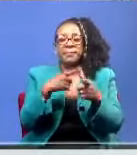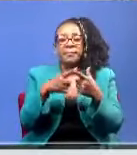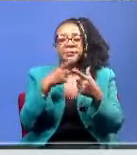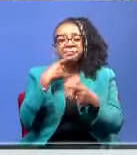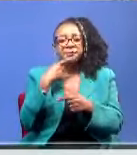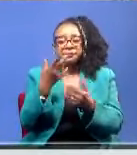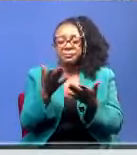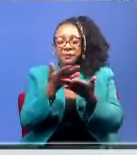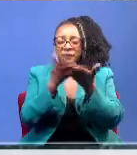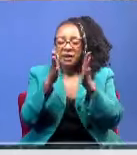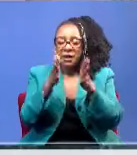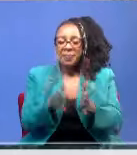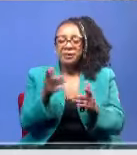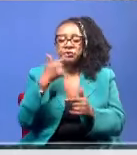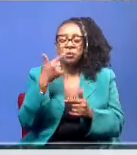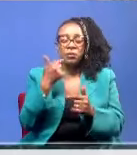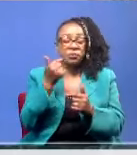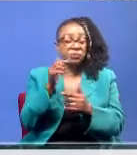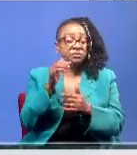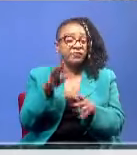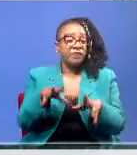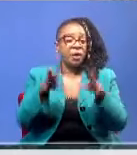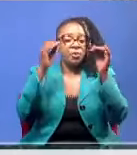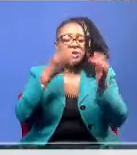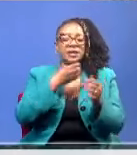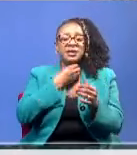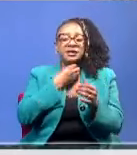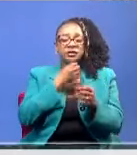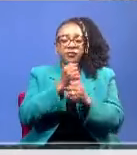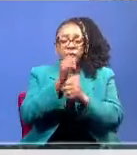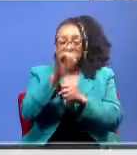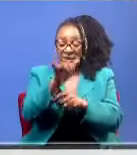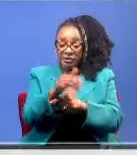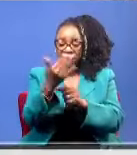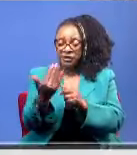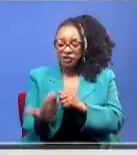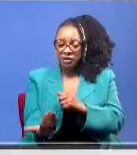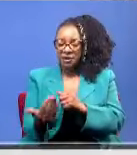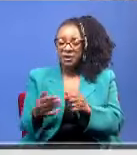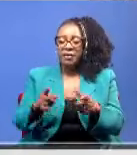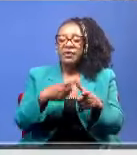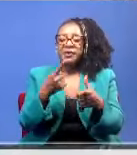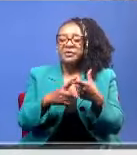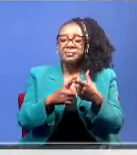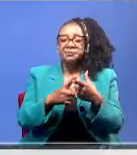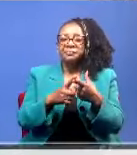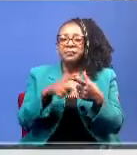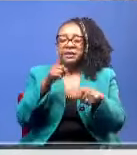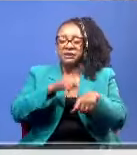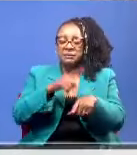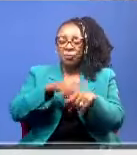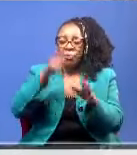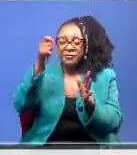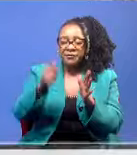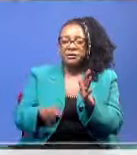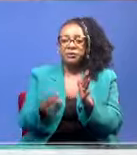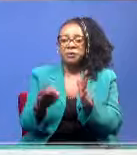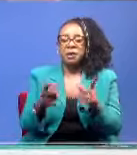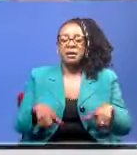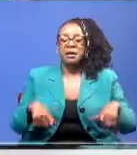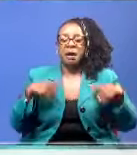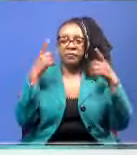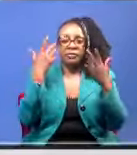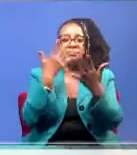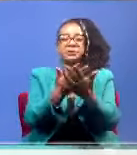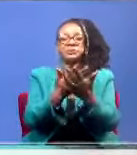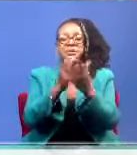that any person found guilty of the offences of committing an indecent act with a child is liable upon conviction to life